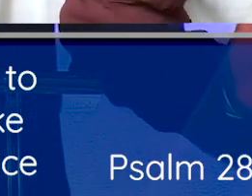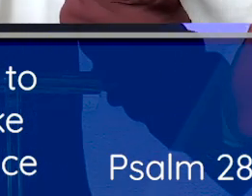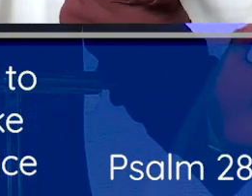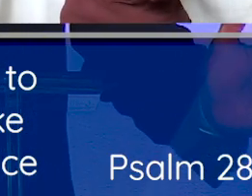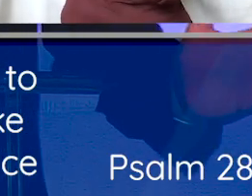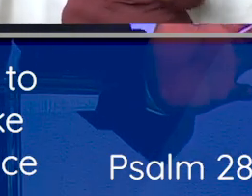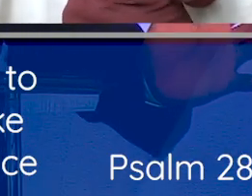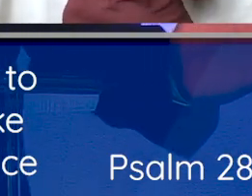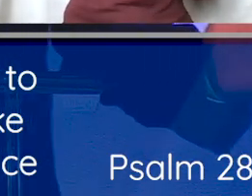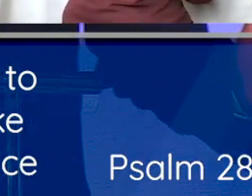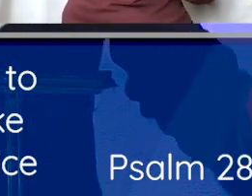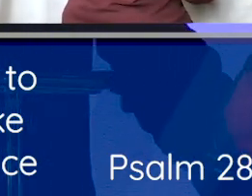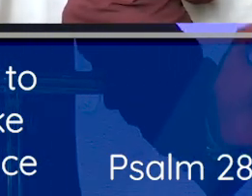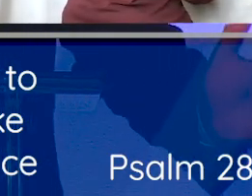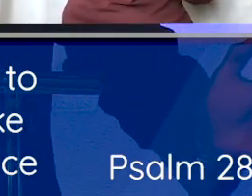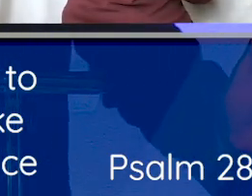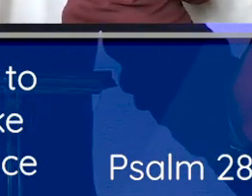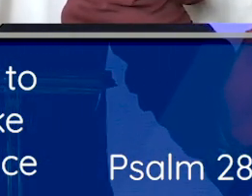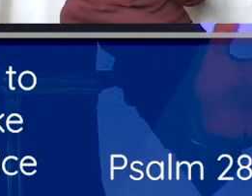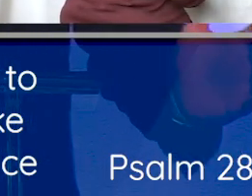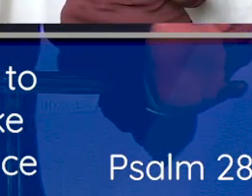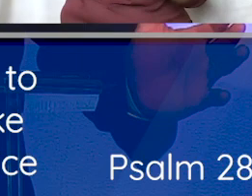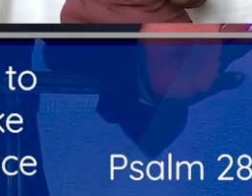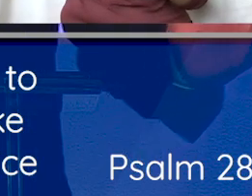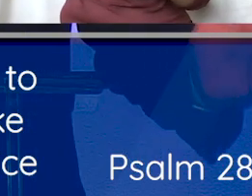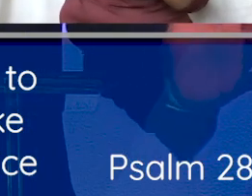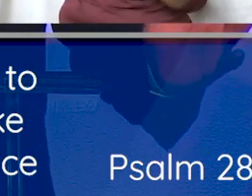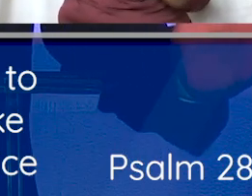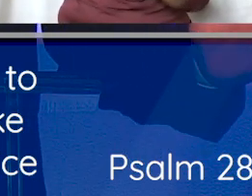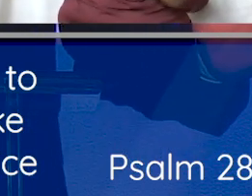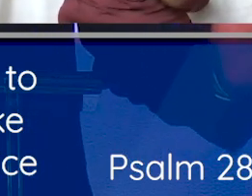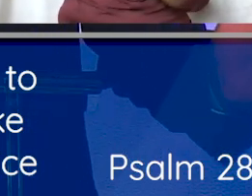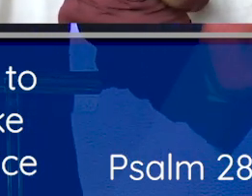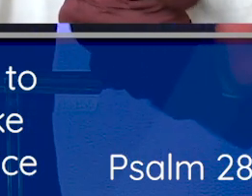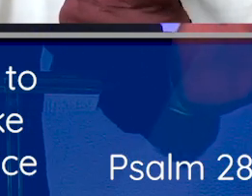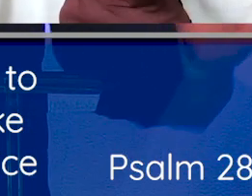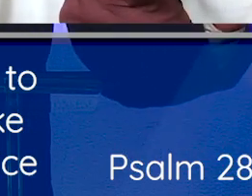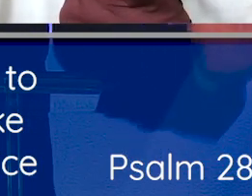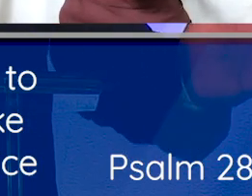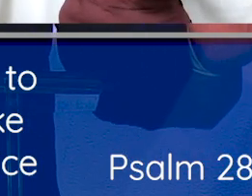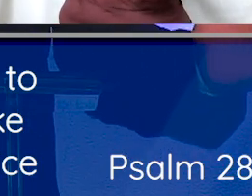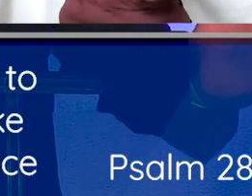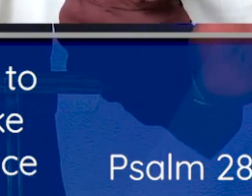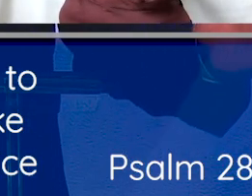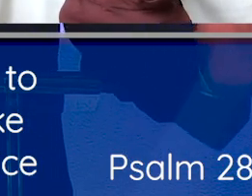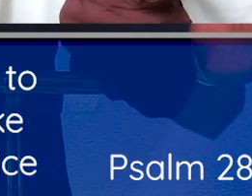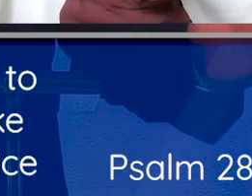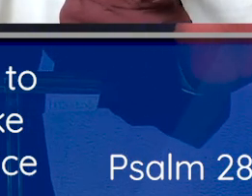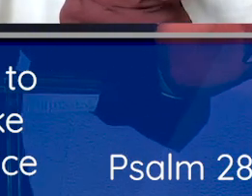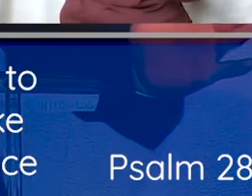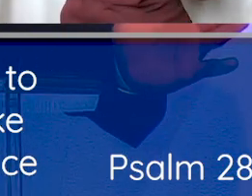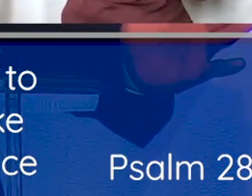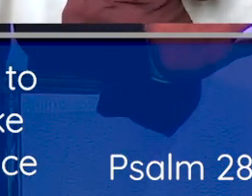rock. Be not deaf to me. If you be silent, I become like those who go down to the